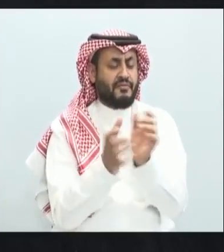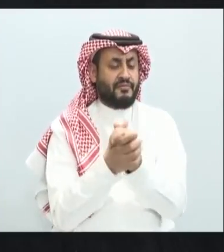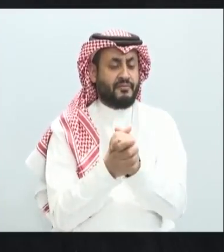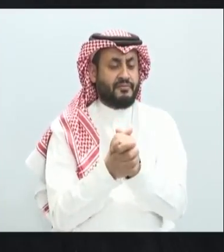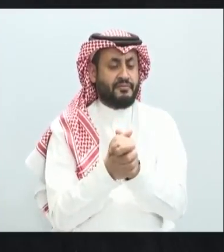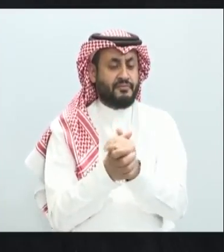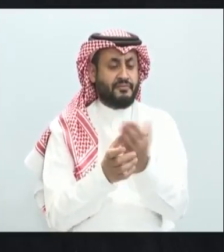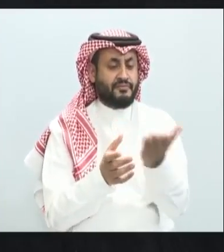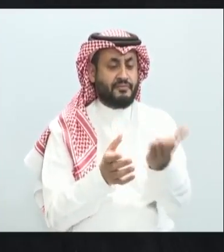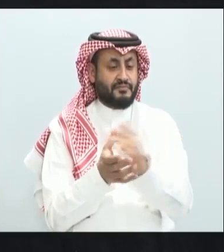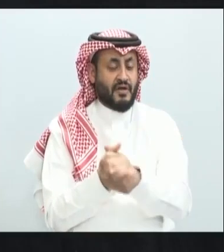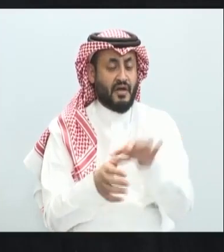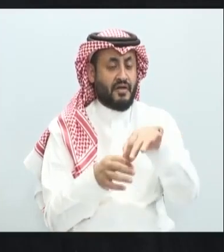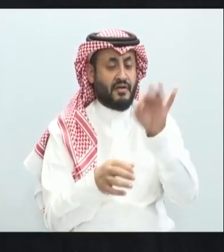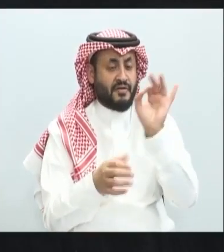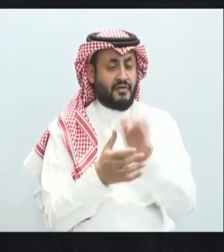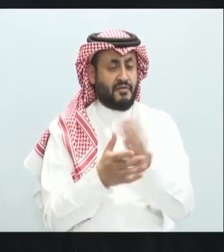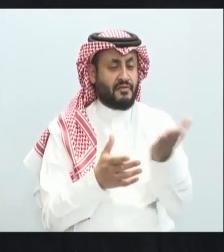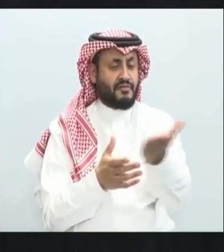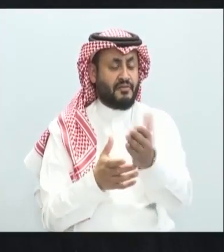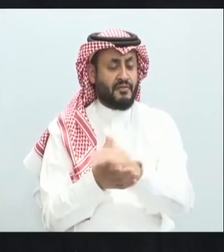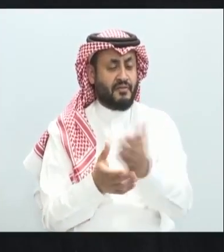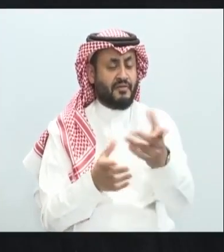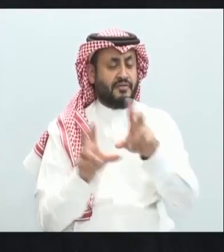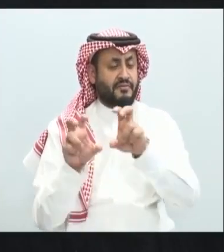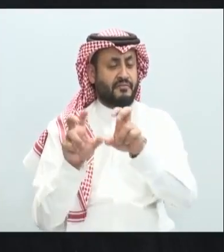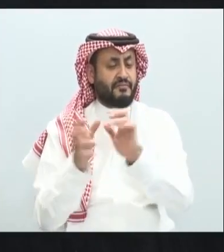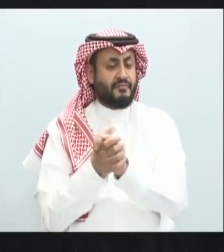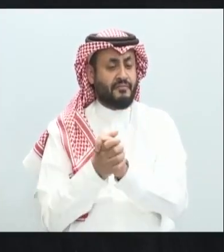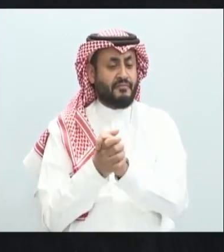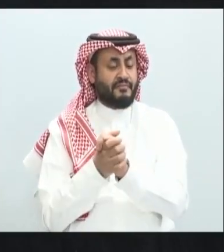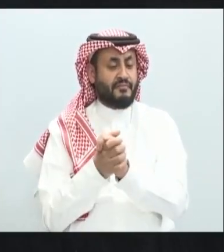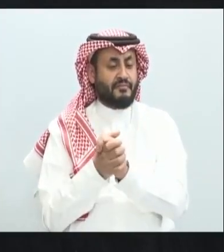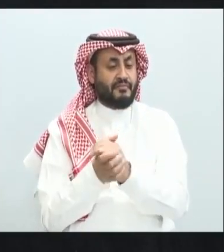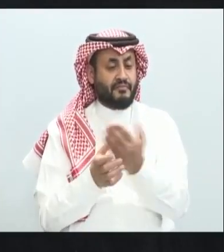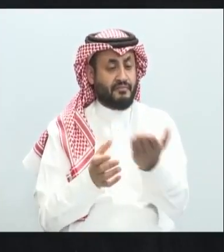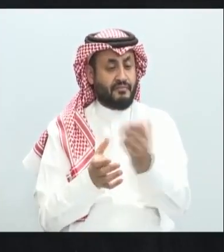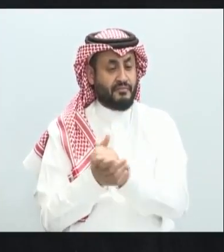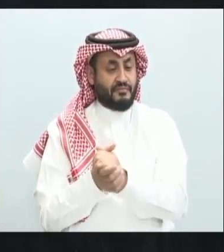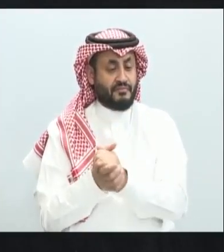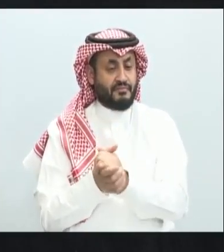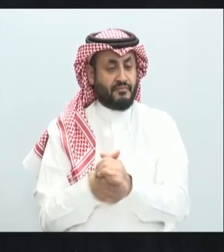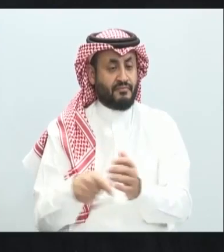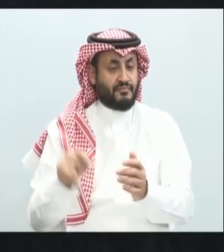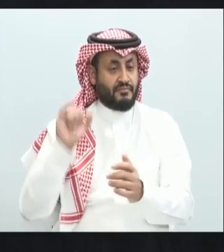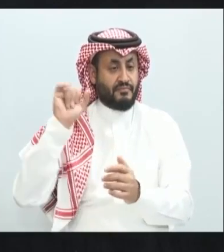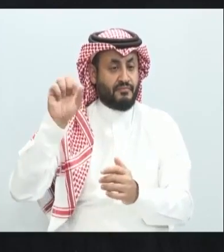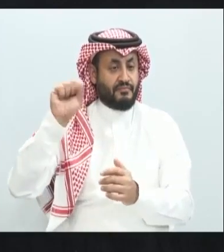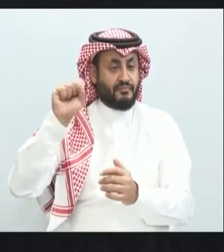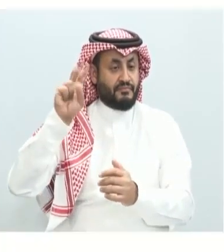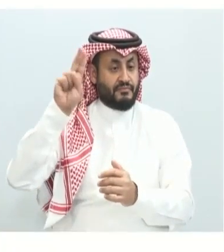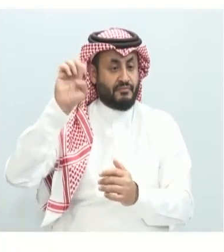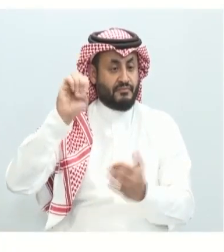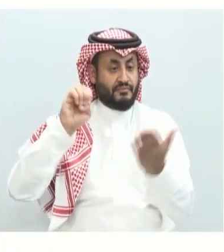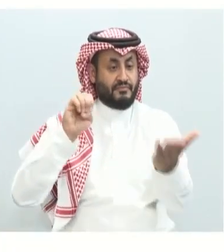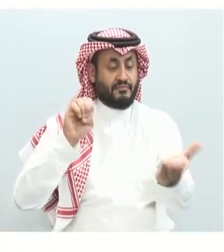the word might be by using a couple of these letters? Well, if you remember, we said that the word